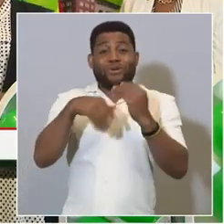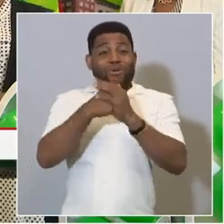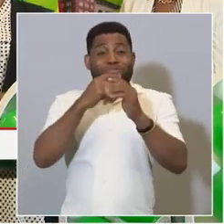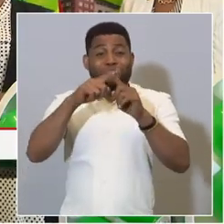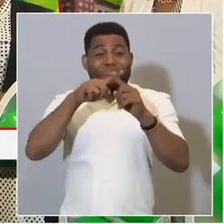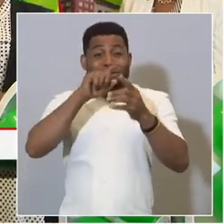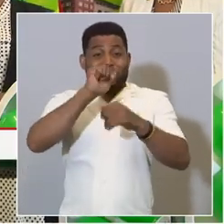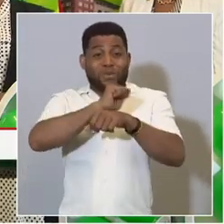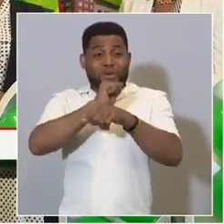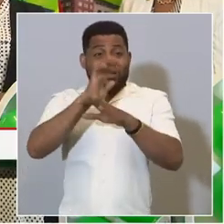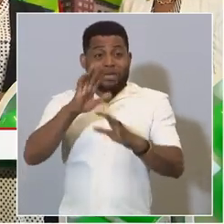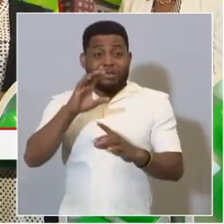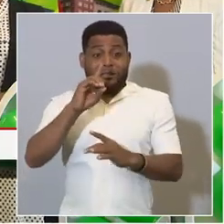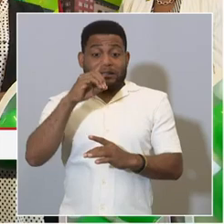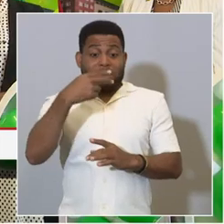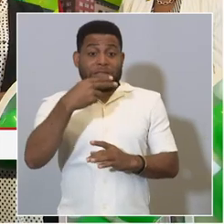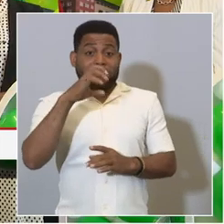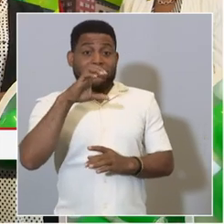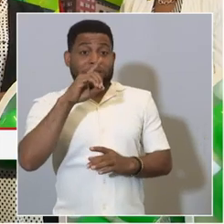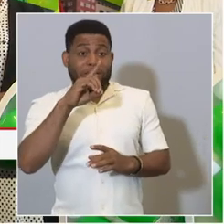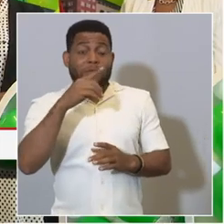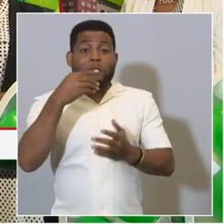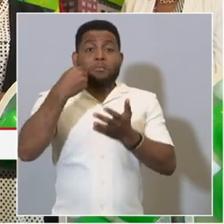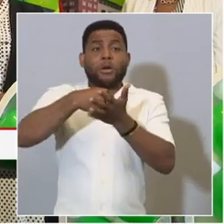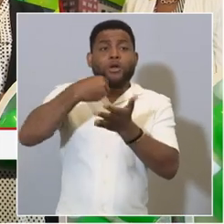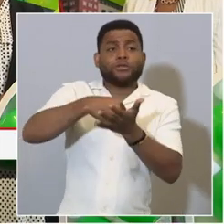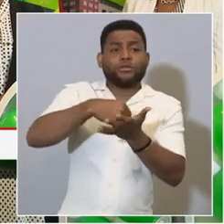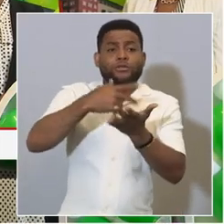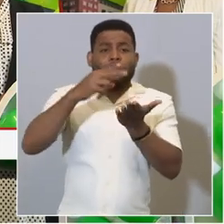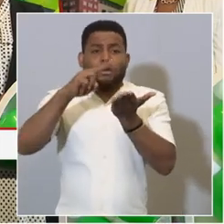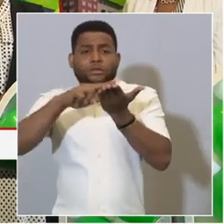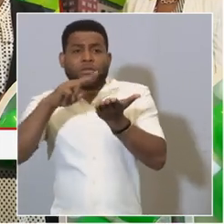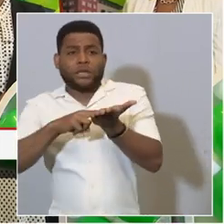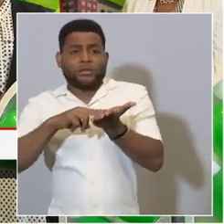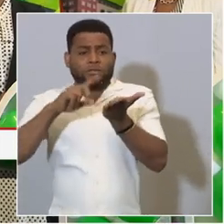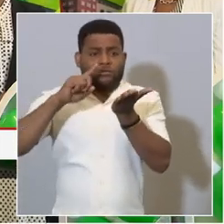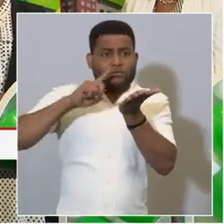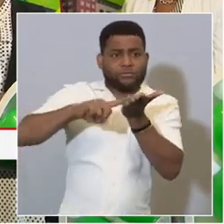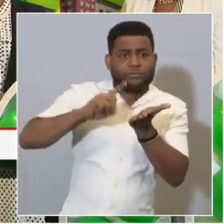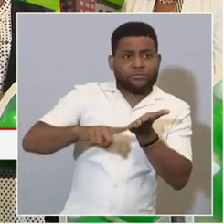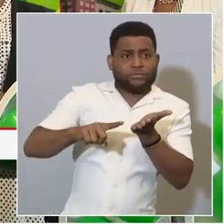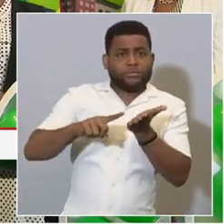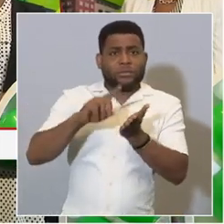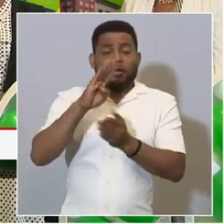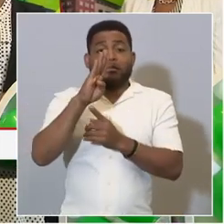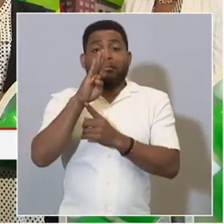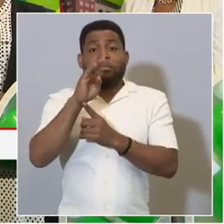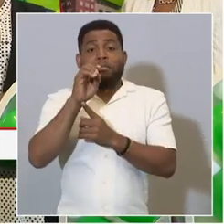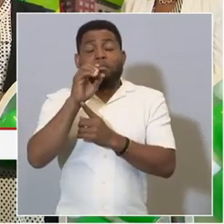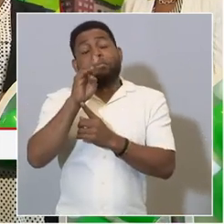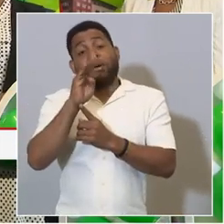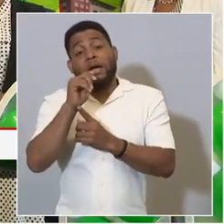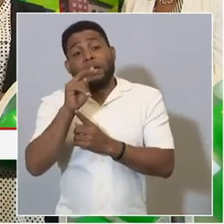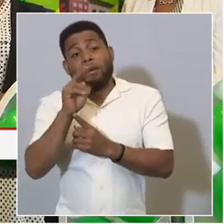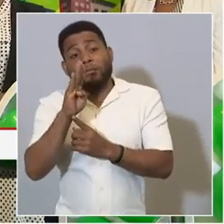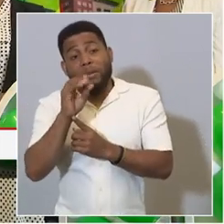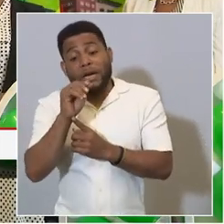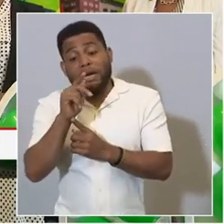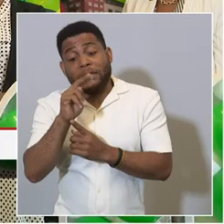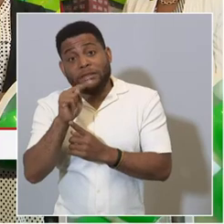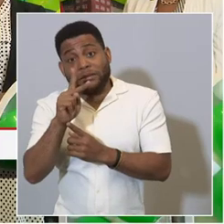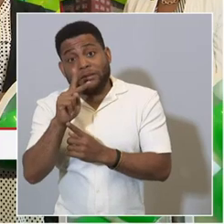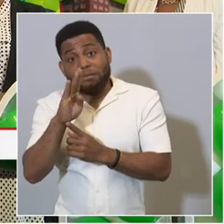and all of our affordable housing partners, including the banks that work with us. Affordable housing is complicated.